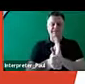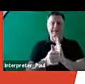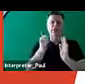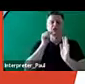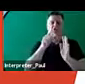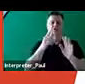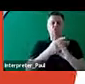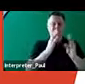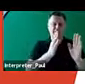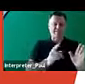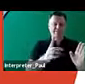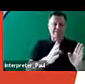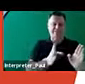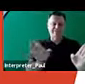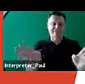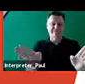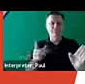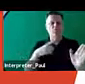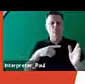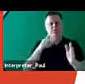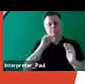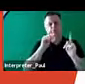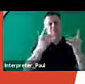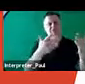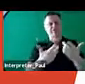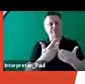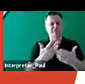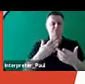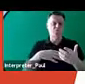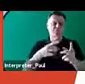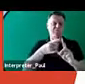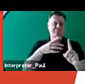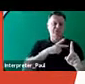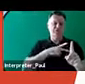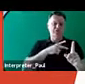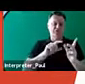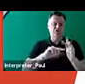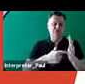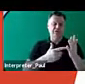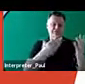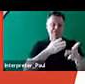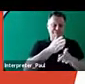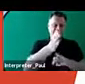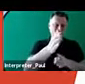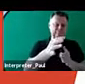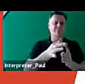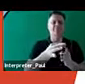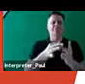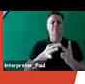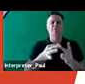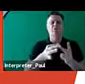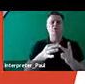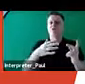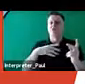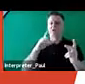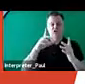reasons that students go to university is either they want to pursue a particular career, or they want to get a better